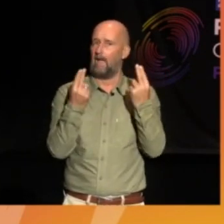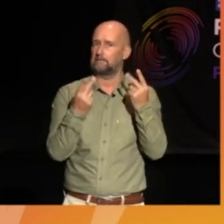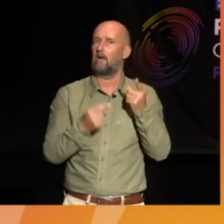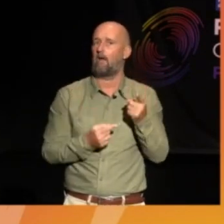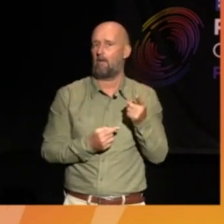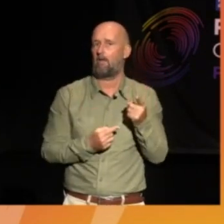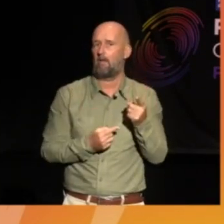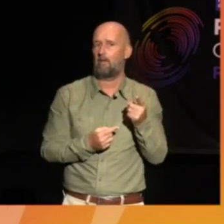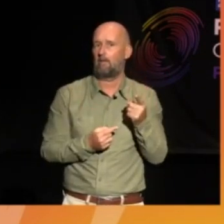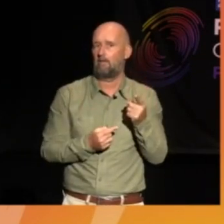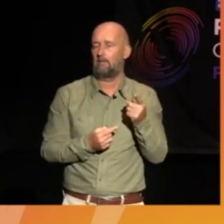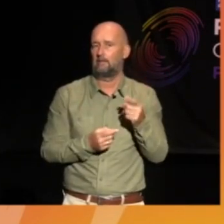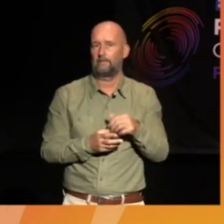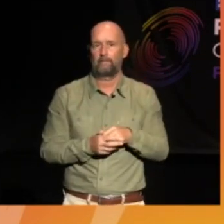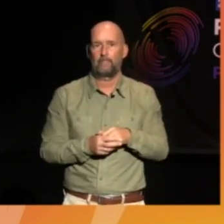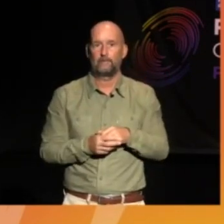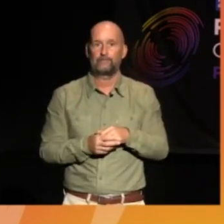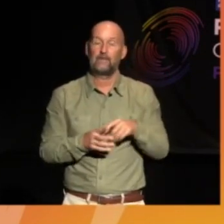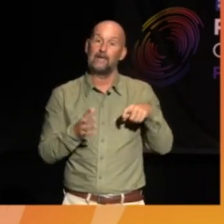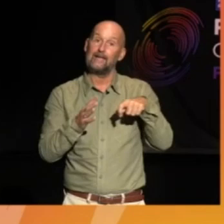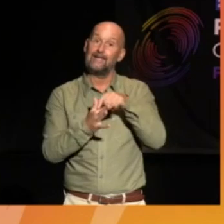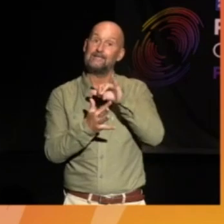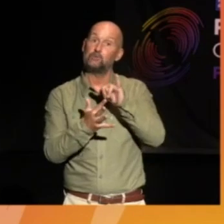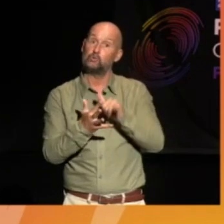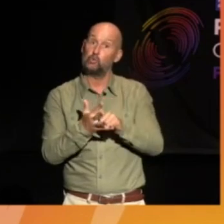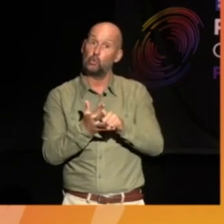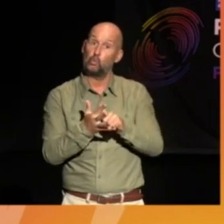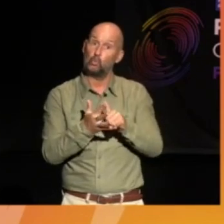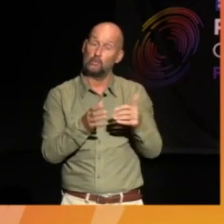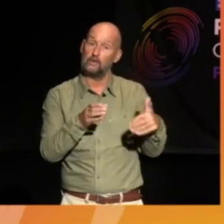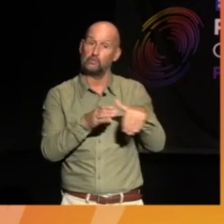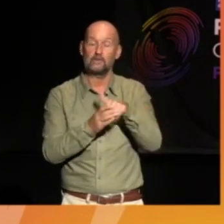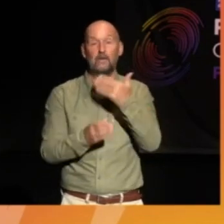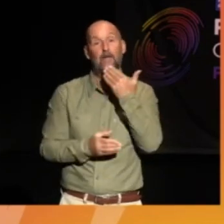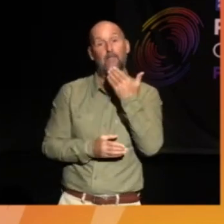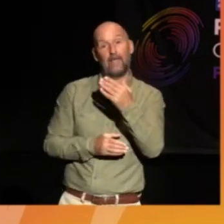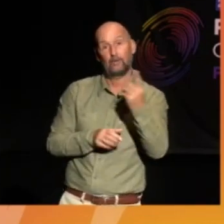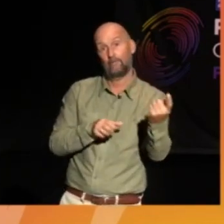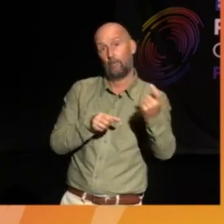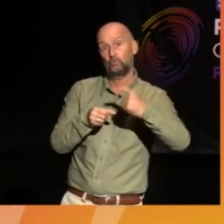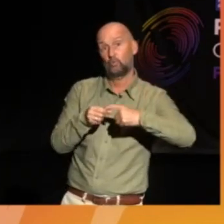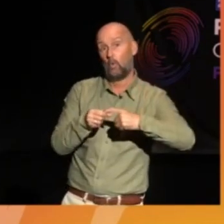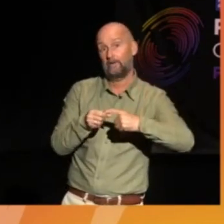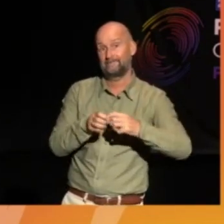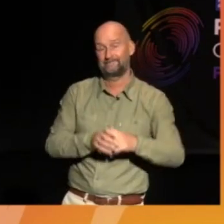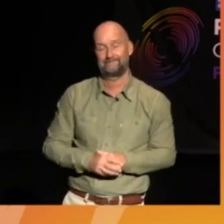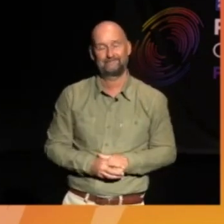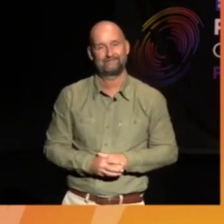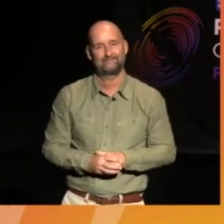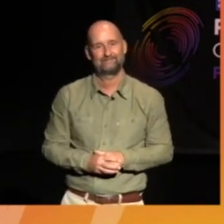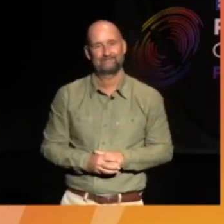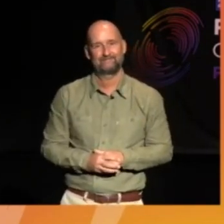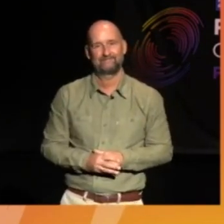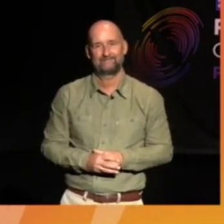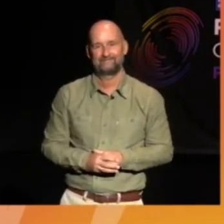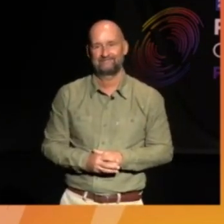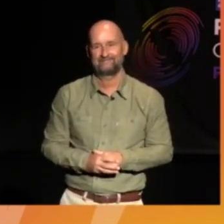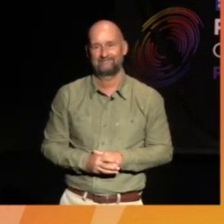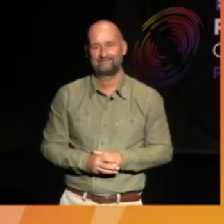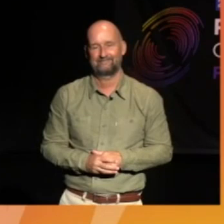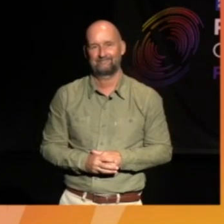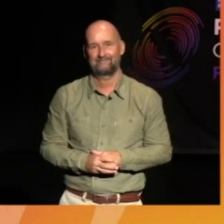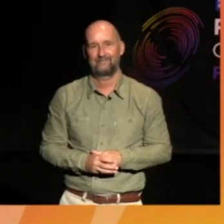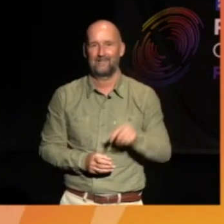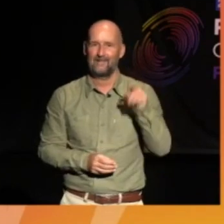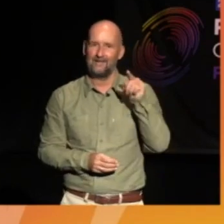on capacity. So Kinshu, can we come to you? Thank you for joining us. I know that you're, at least I